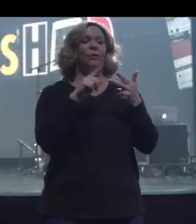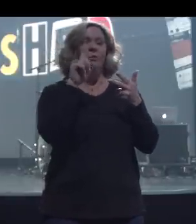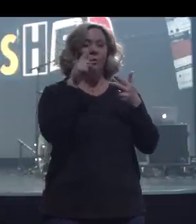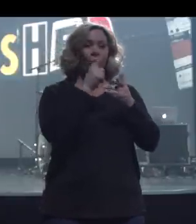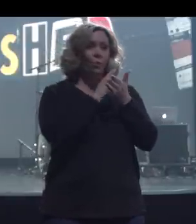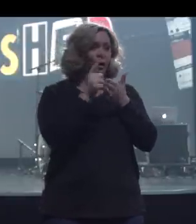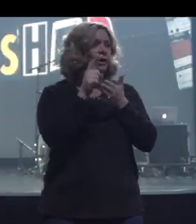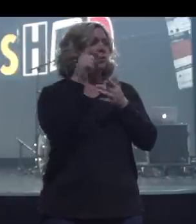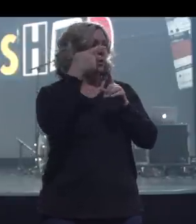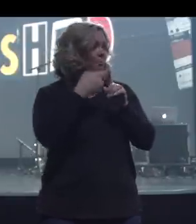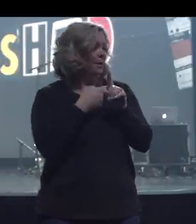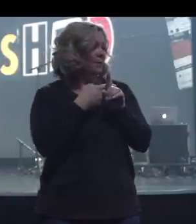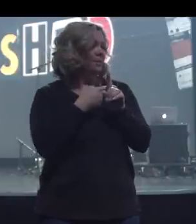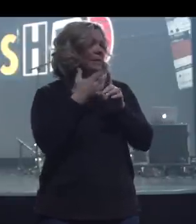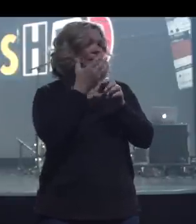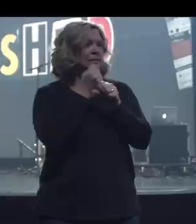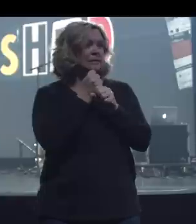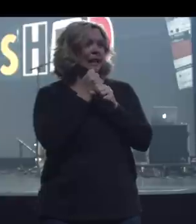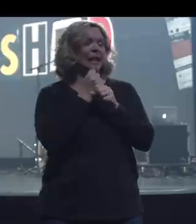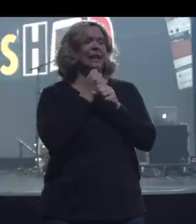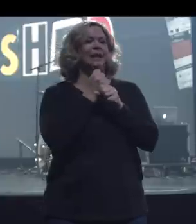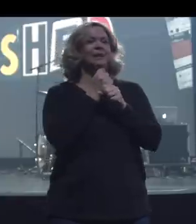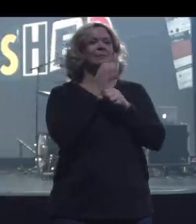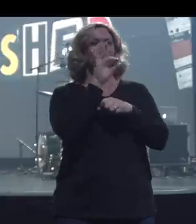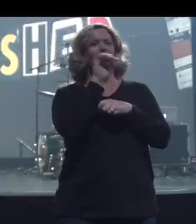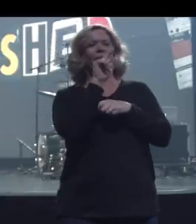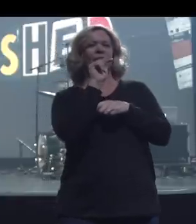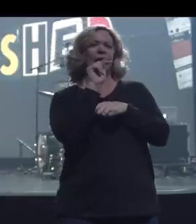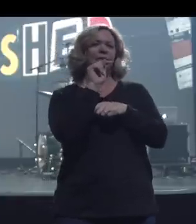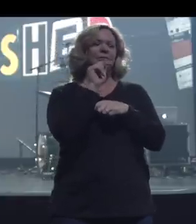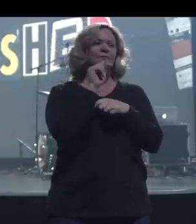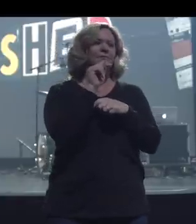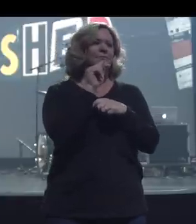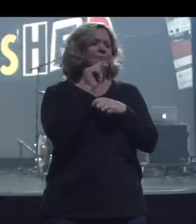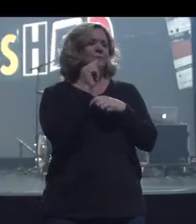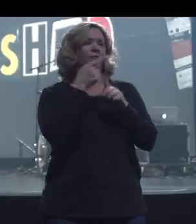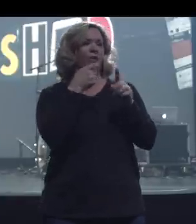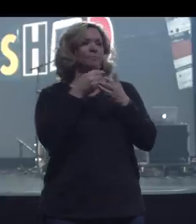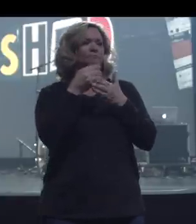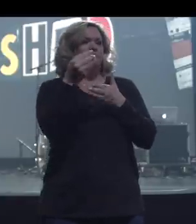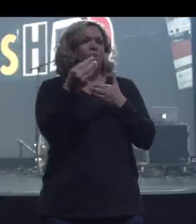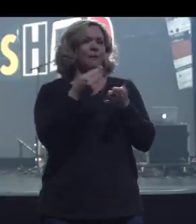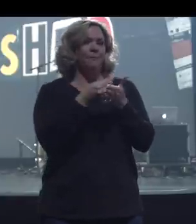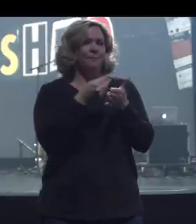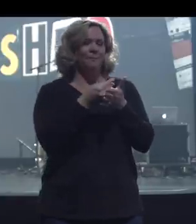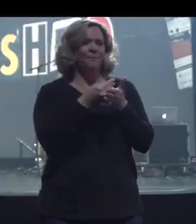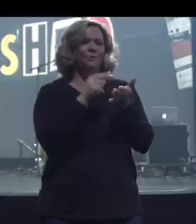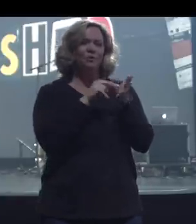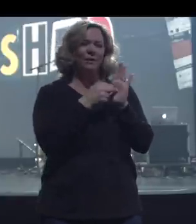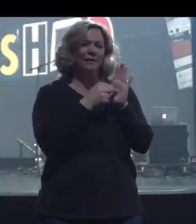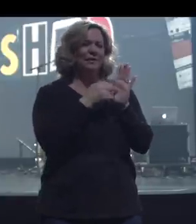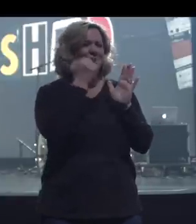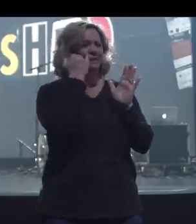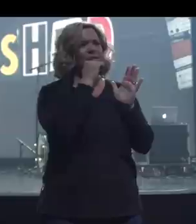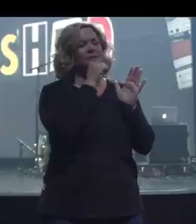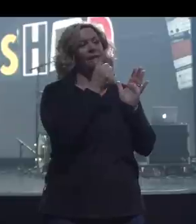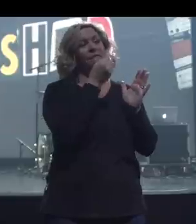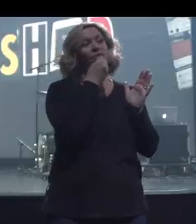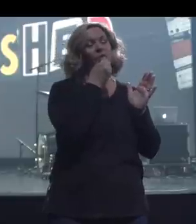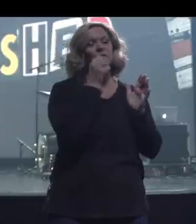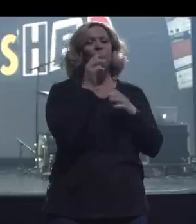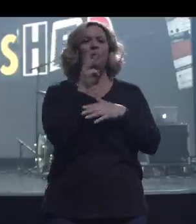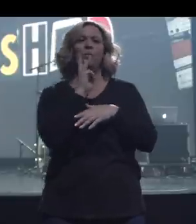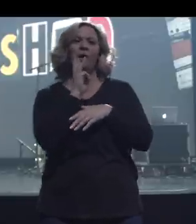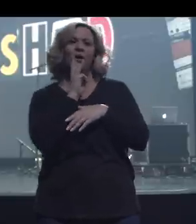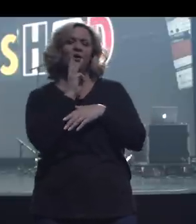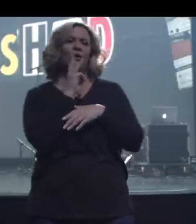and take a discretionary spending fast. You're like, what does that mean? It just means unless it's food or water